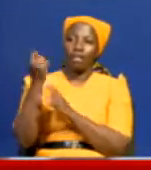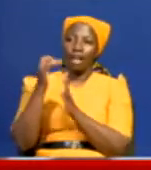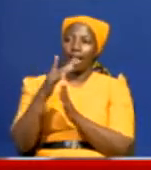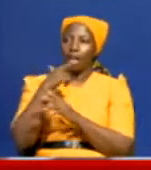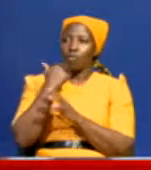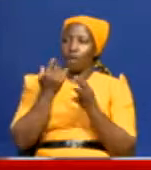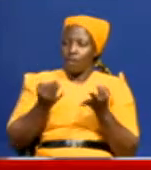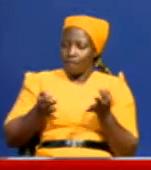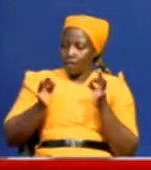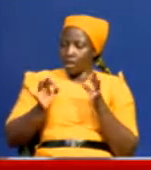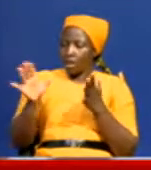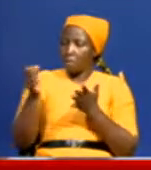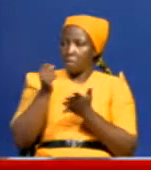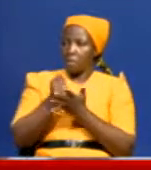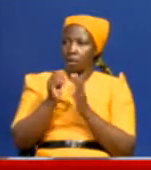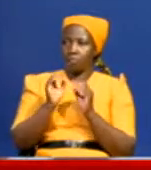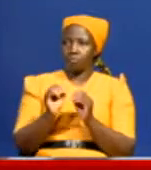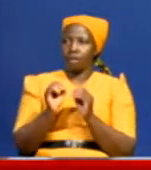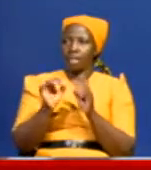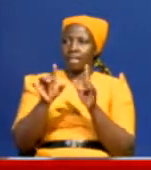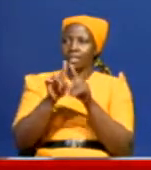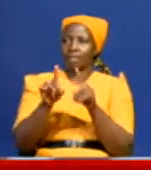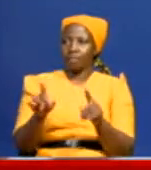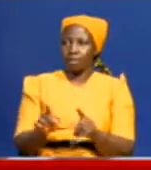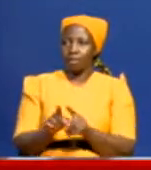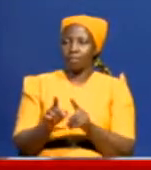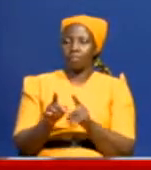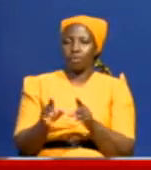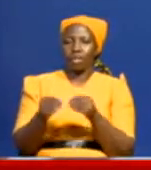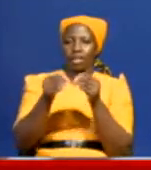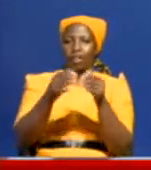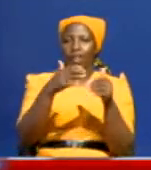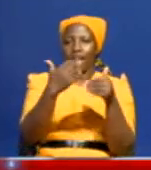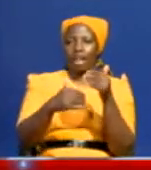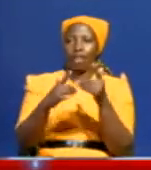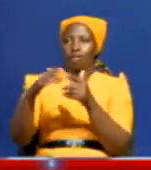not formally employed an end-to-end solution.